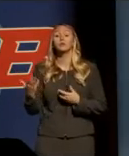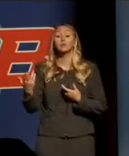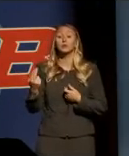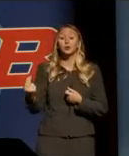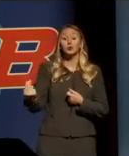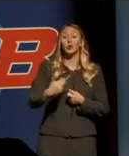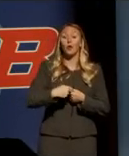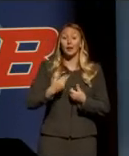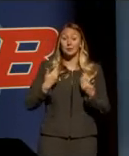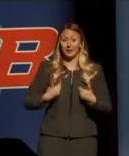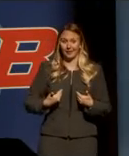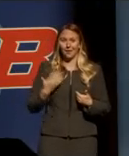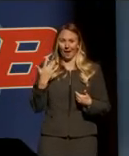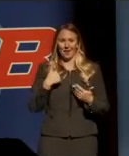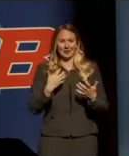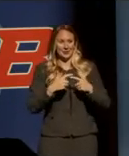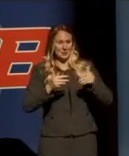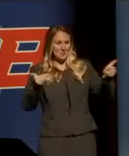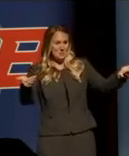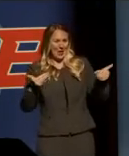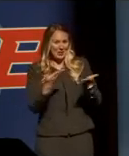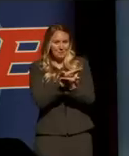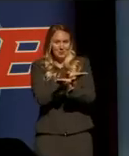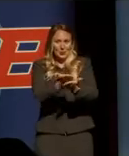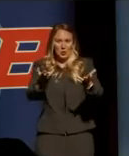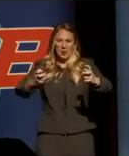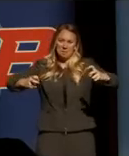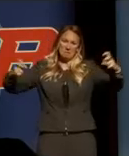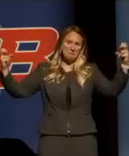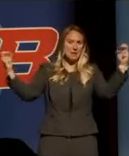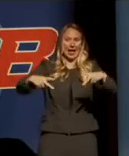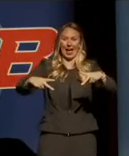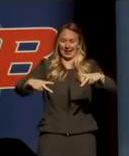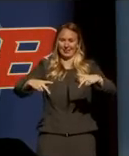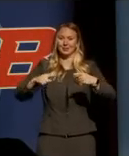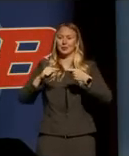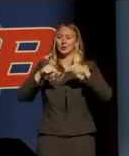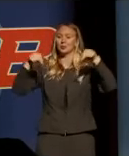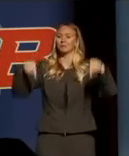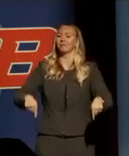in welcoming everyone back to the